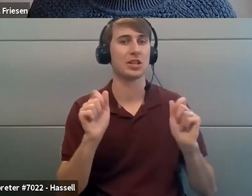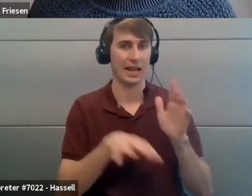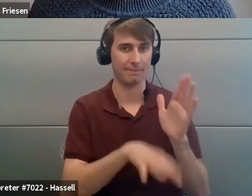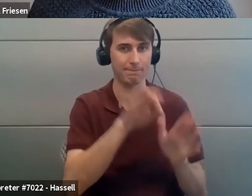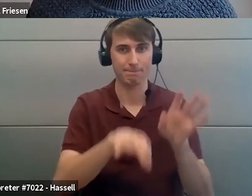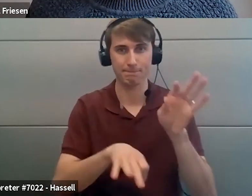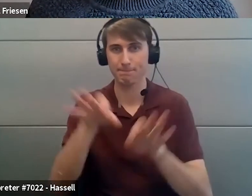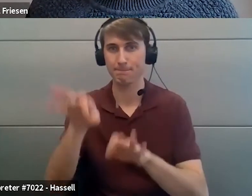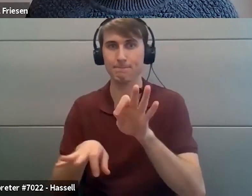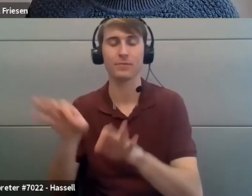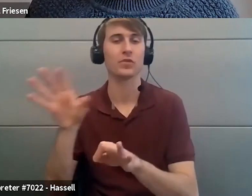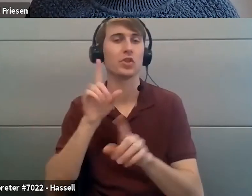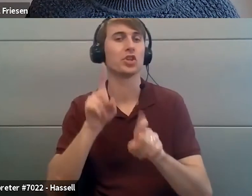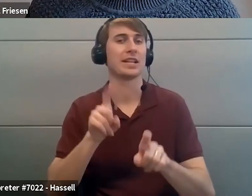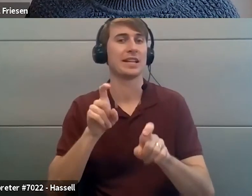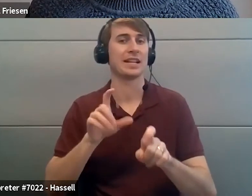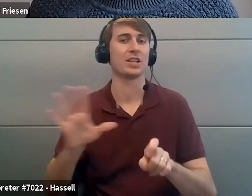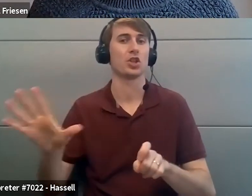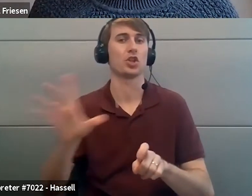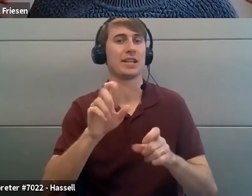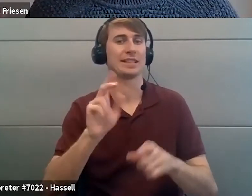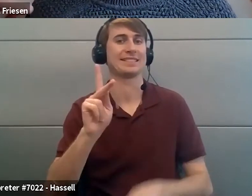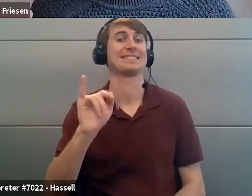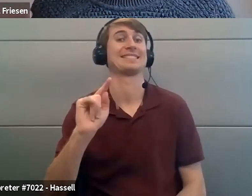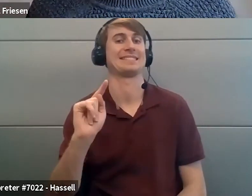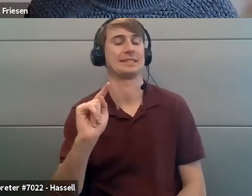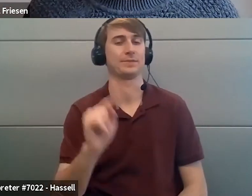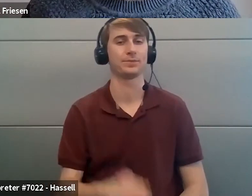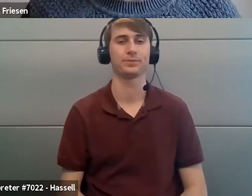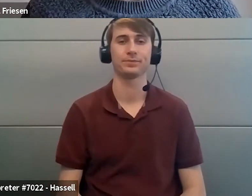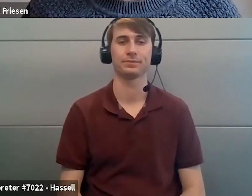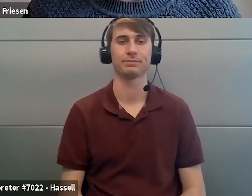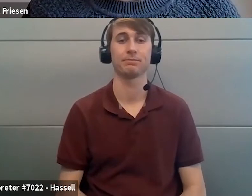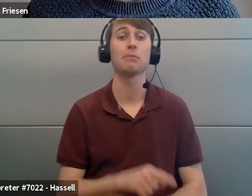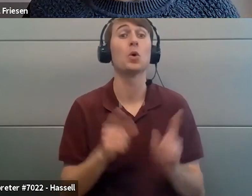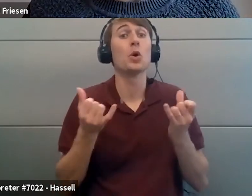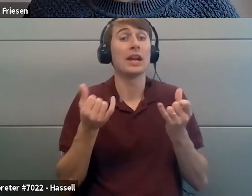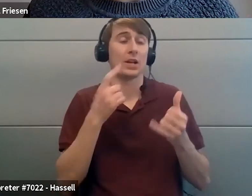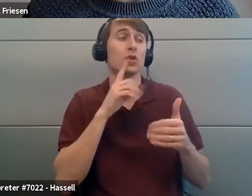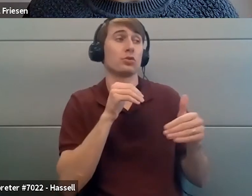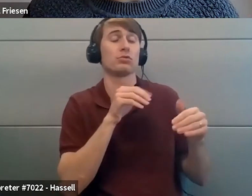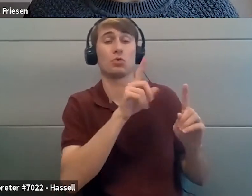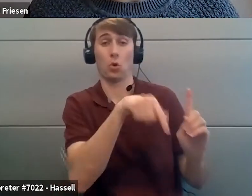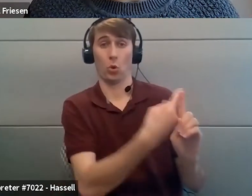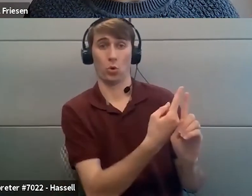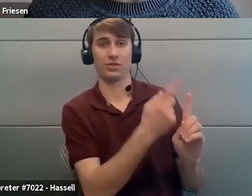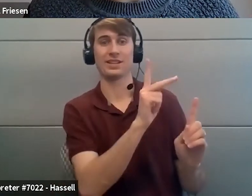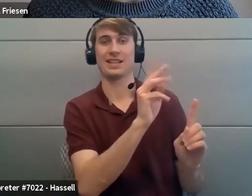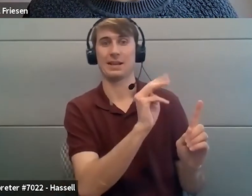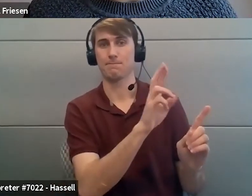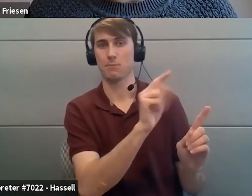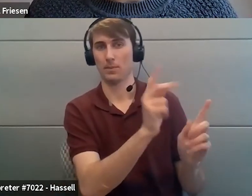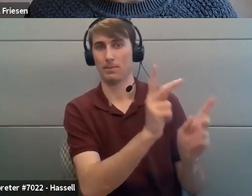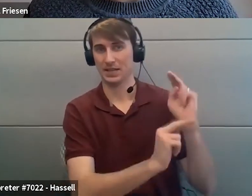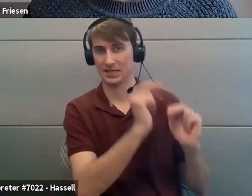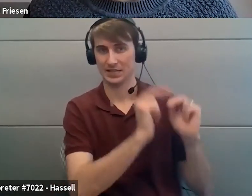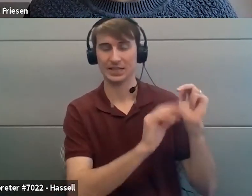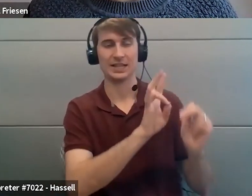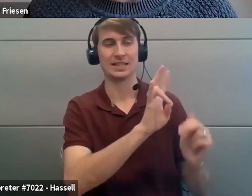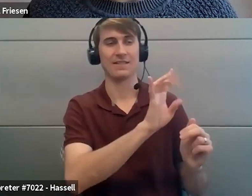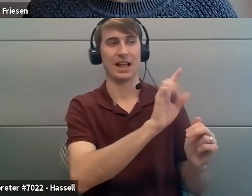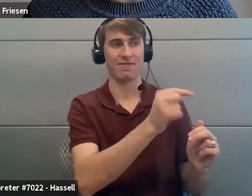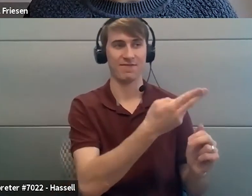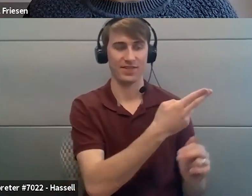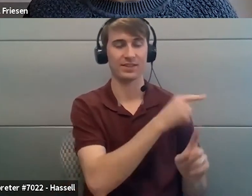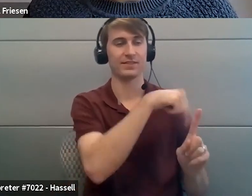right now, but as of right now, you can walk in the doors at our testing site at 78th and State to get one of